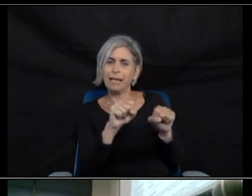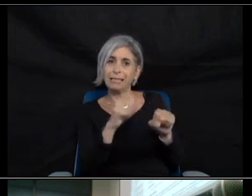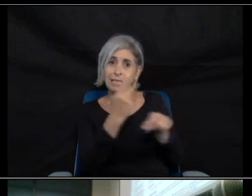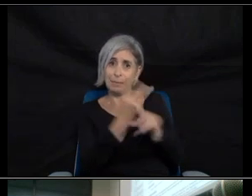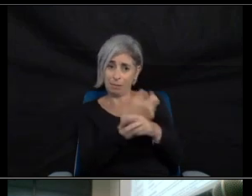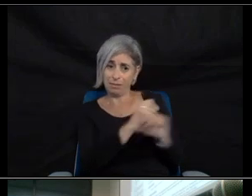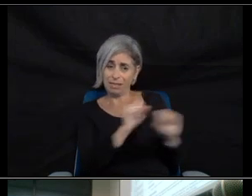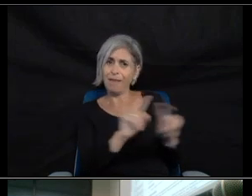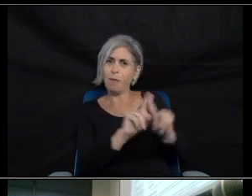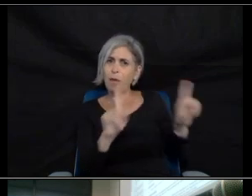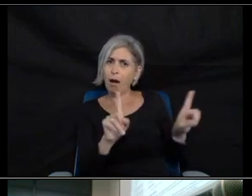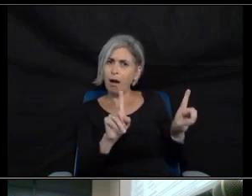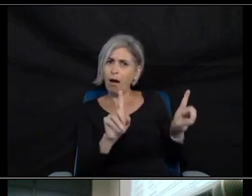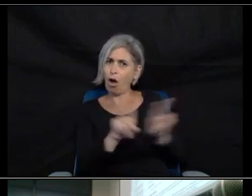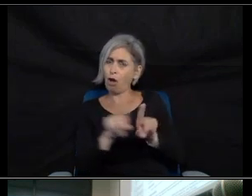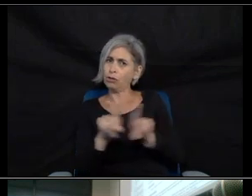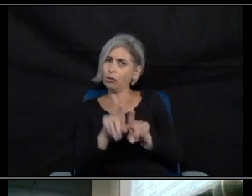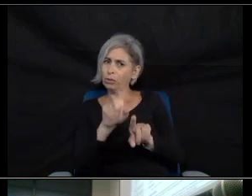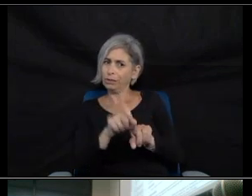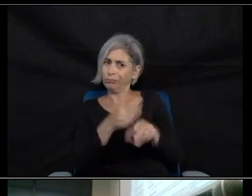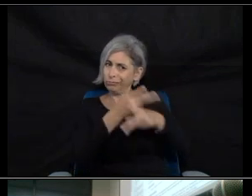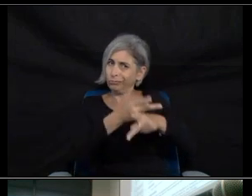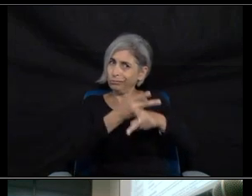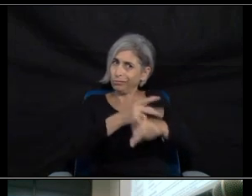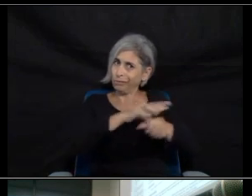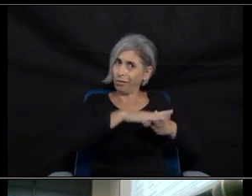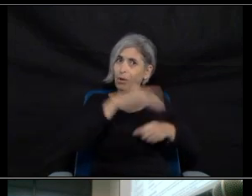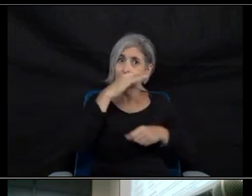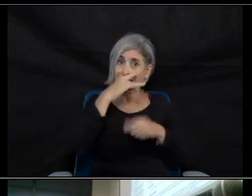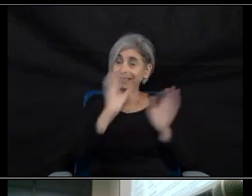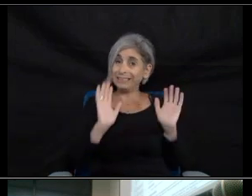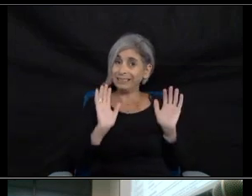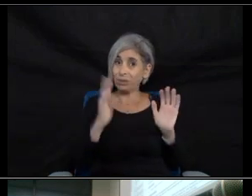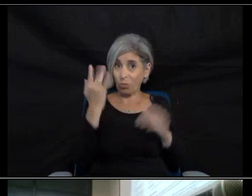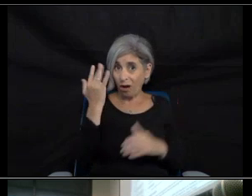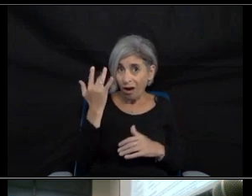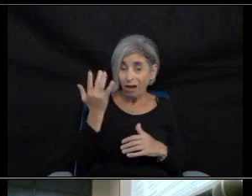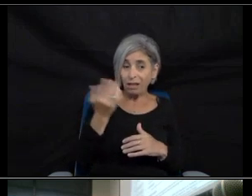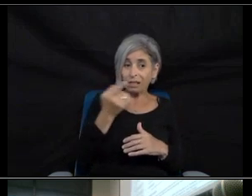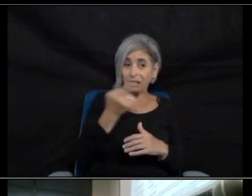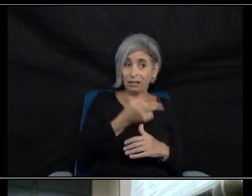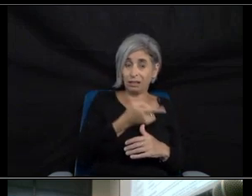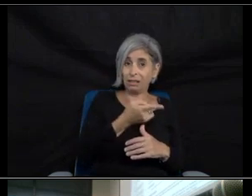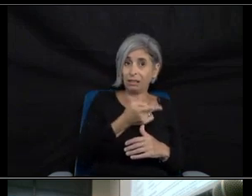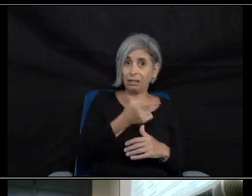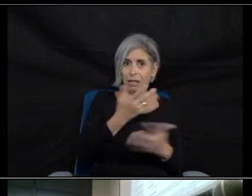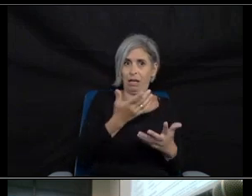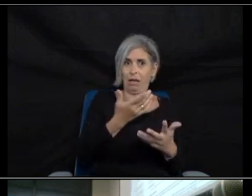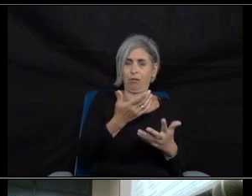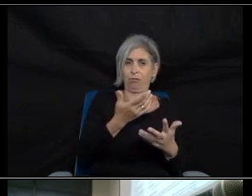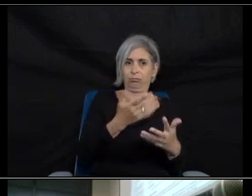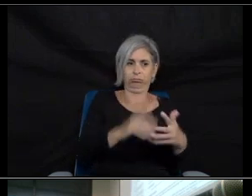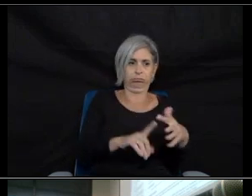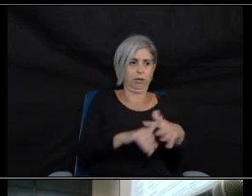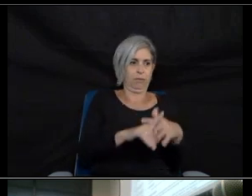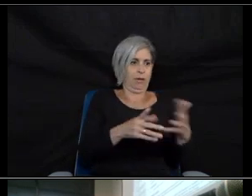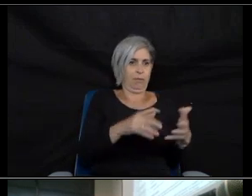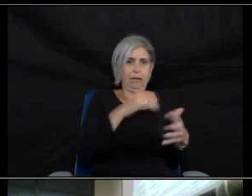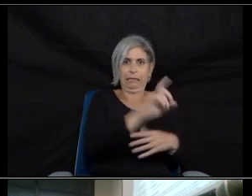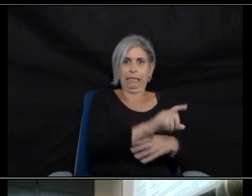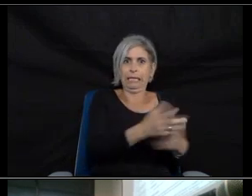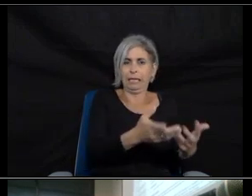for our local kids to make sure that they don't come up and be drug dealers or be in the streets.